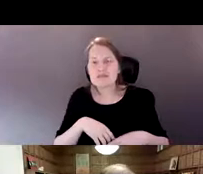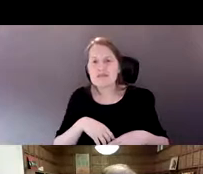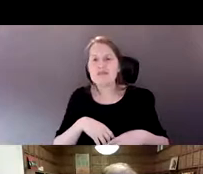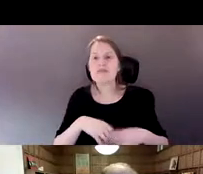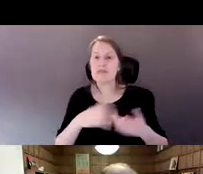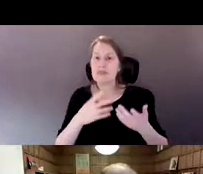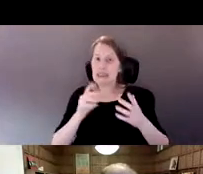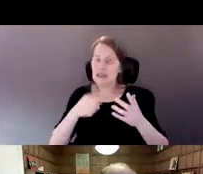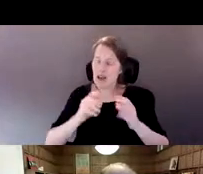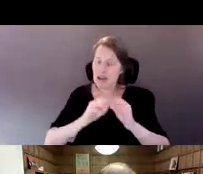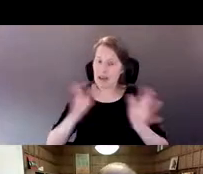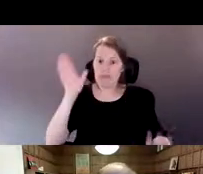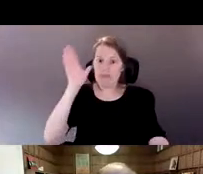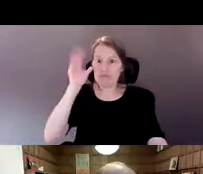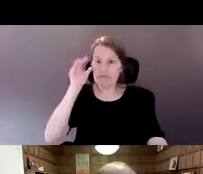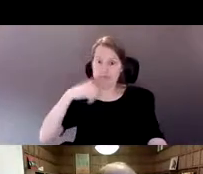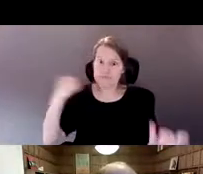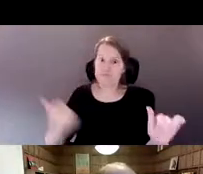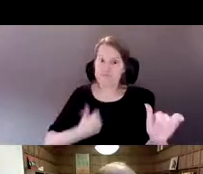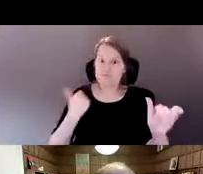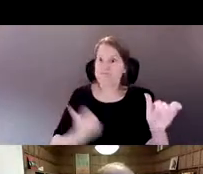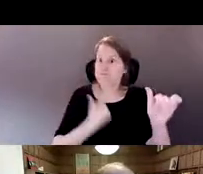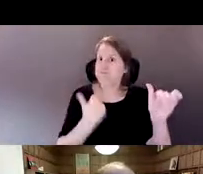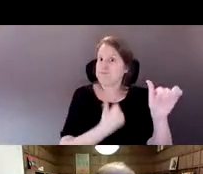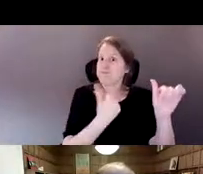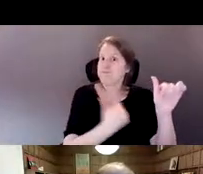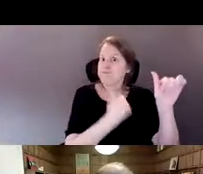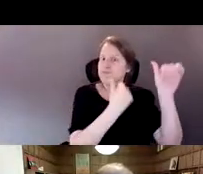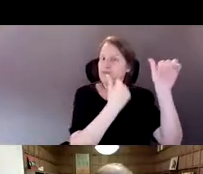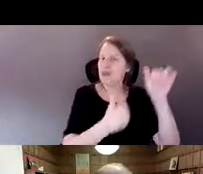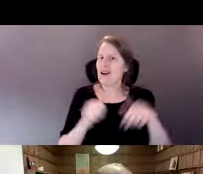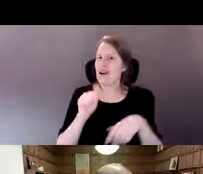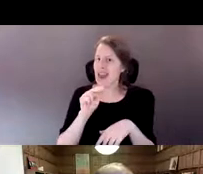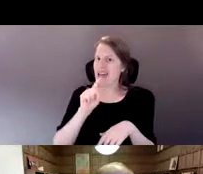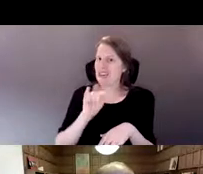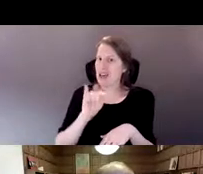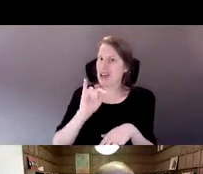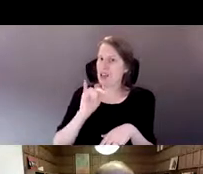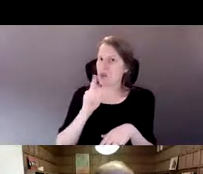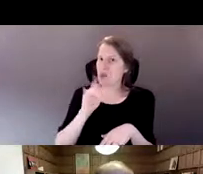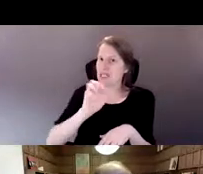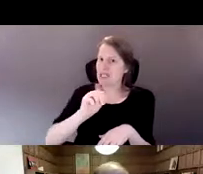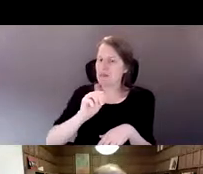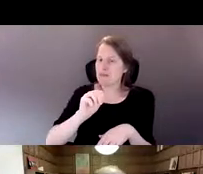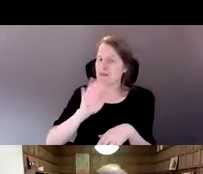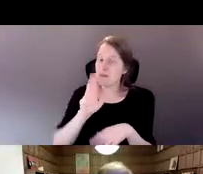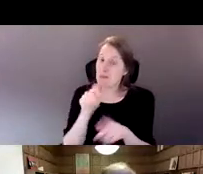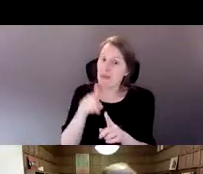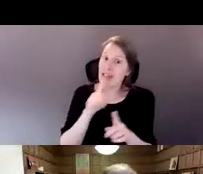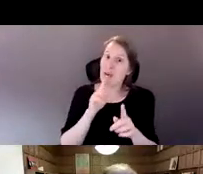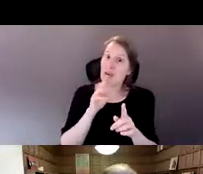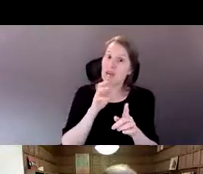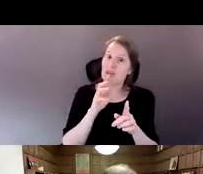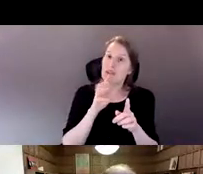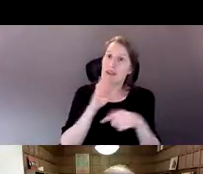most relentless and the most successful impresarios of anti-Judaism, presenting their attack on the Jewish